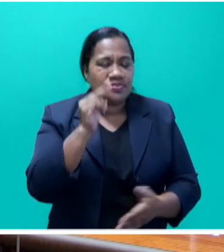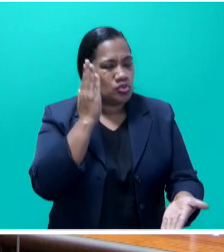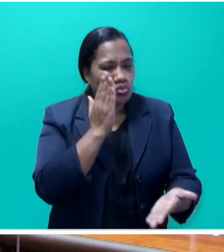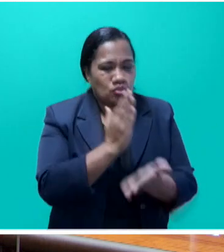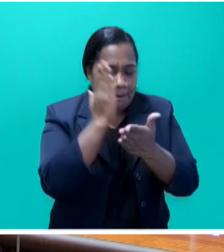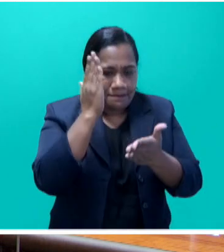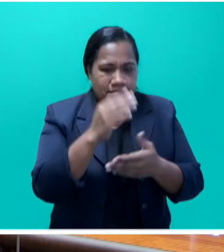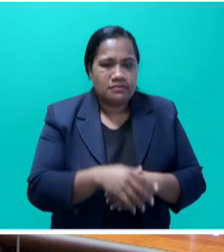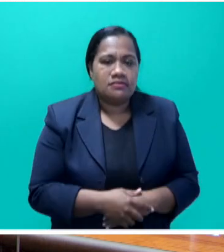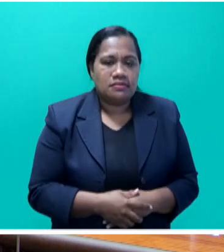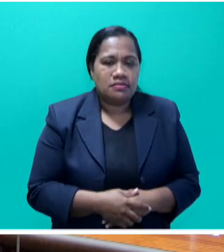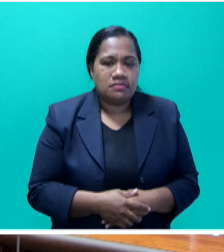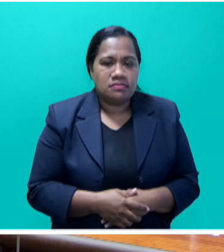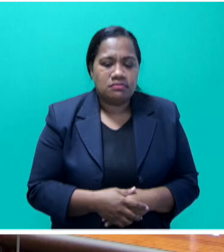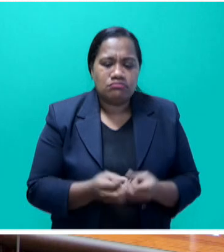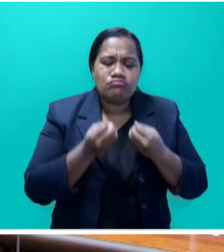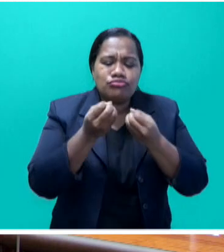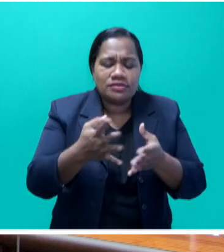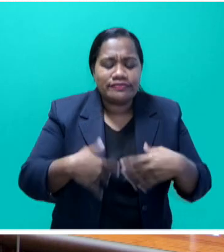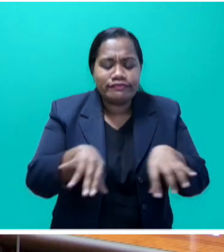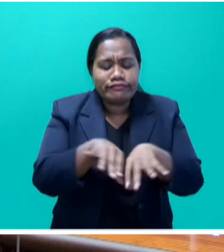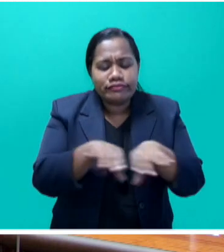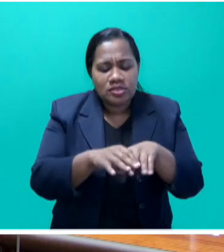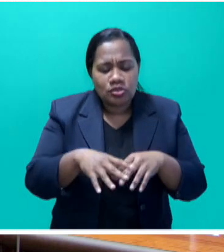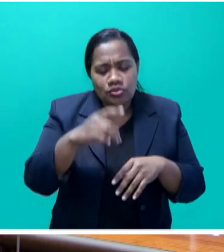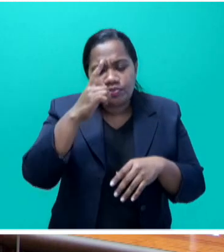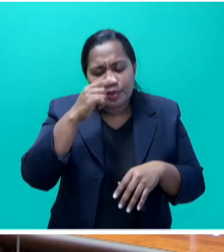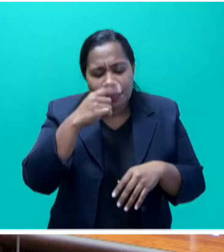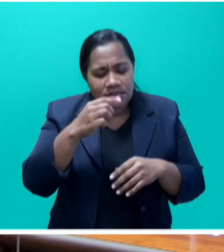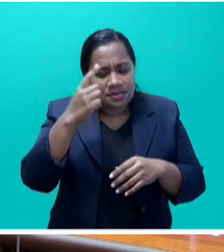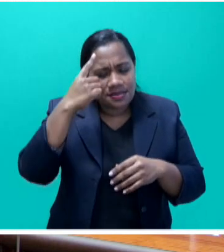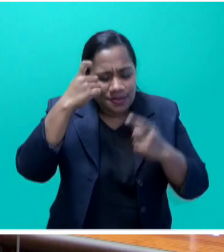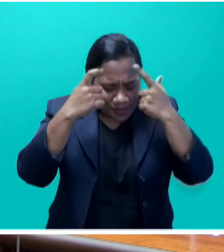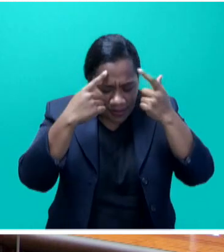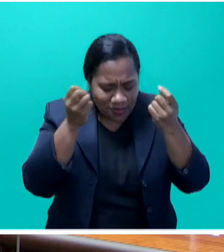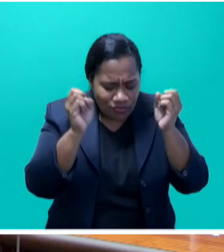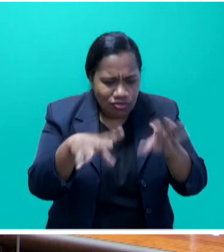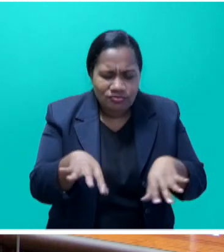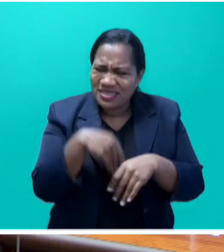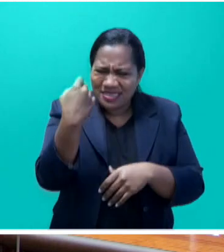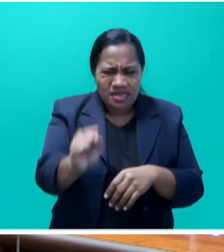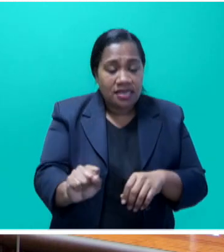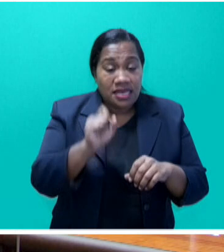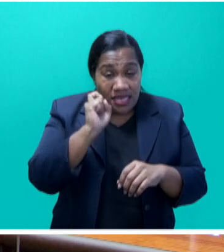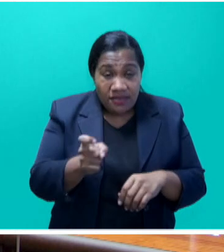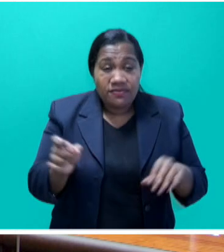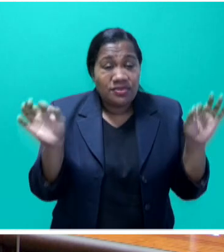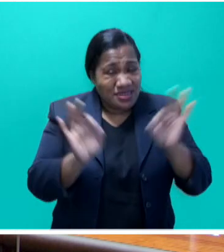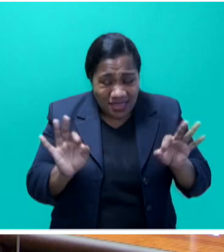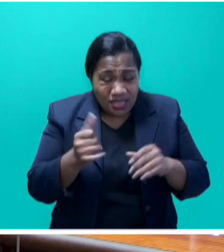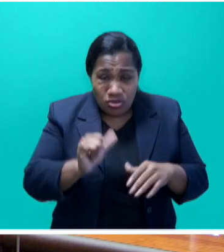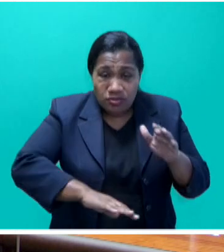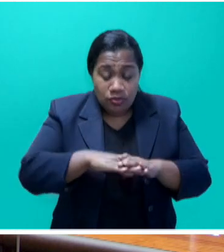polluting the minds of Fijians and stop the politics of the old. If you have nothing useful to contribute,